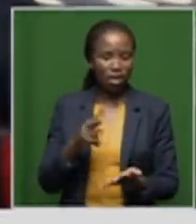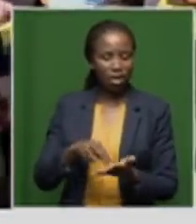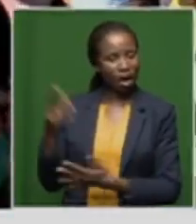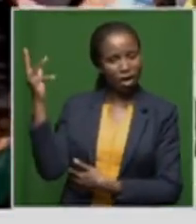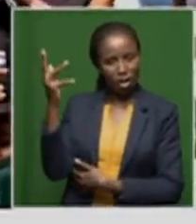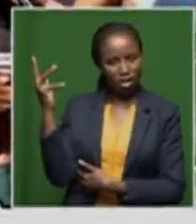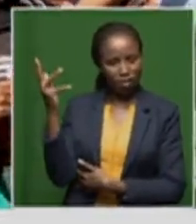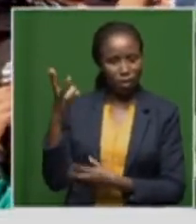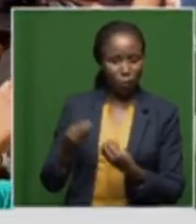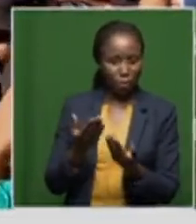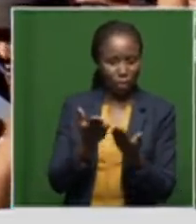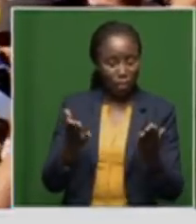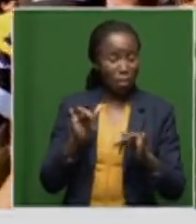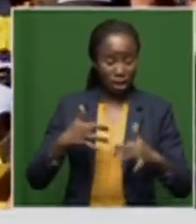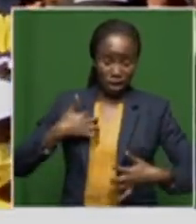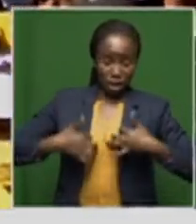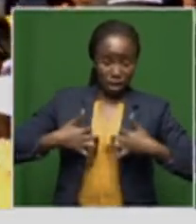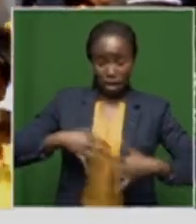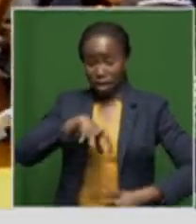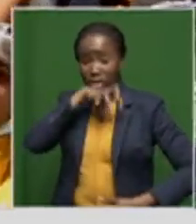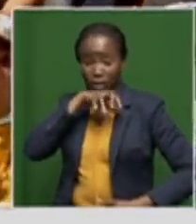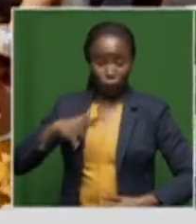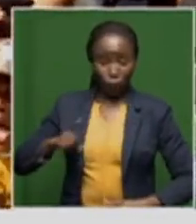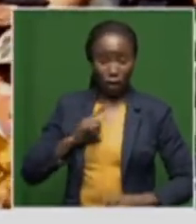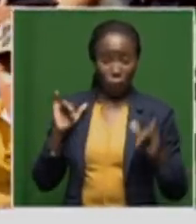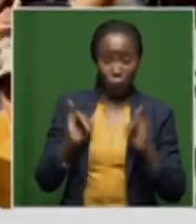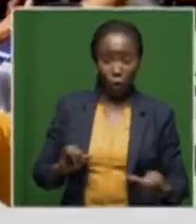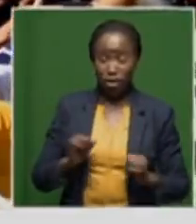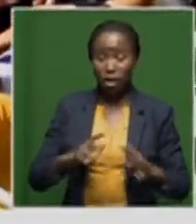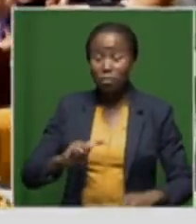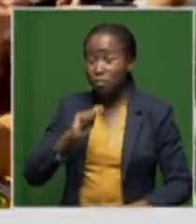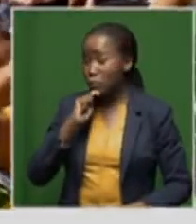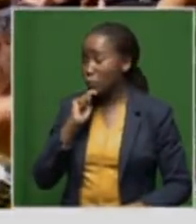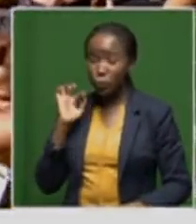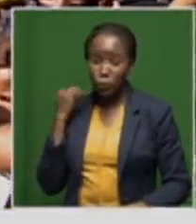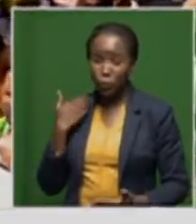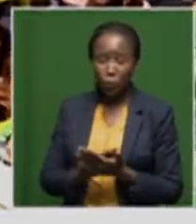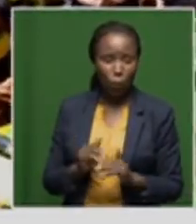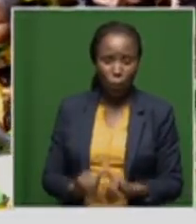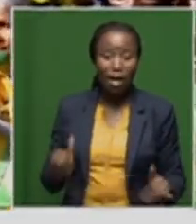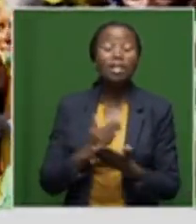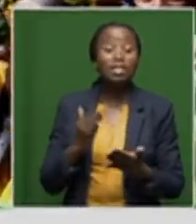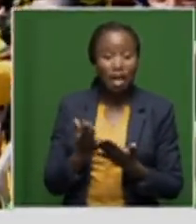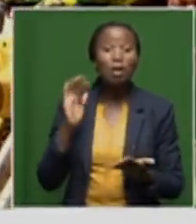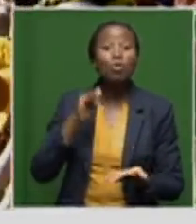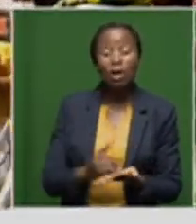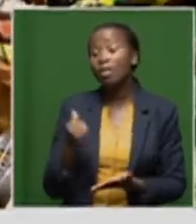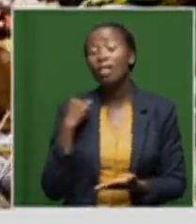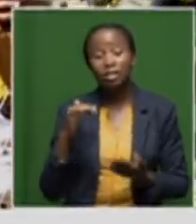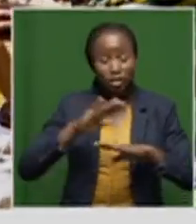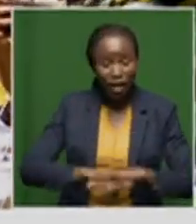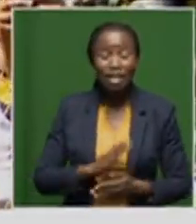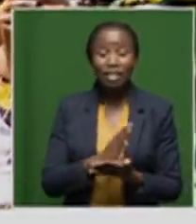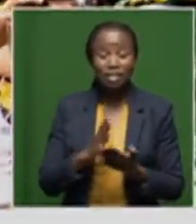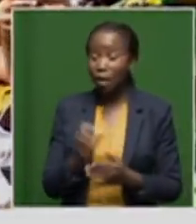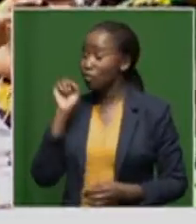them. Great deal of excitement. They've been here since the morning. Other supporters having arrived from last night. Many have traveled far